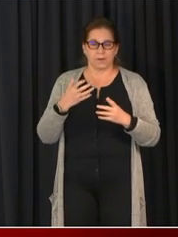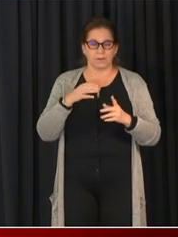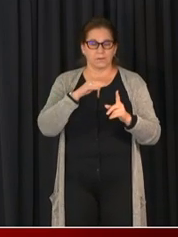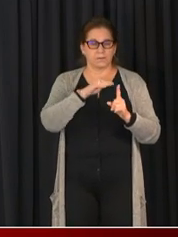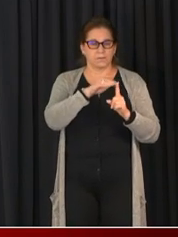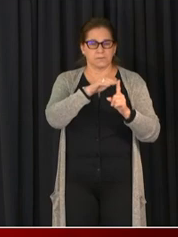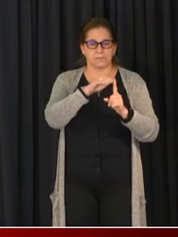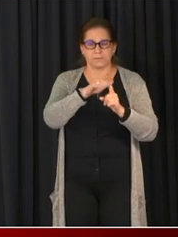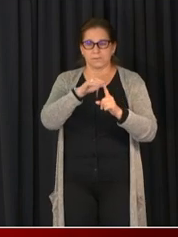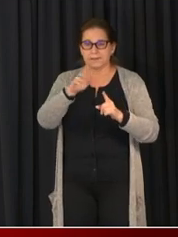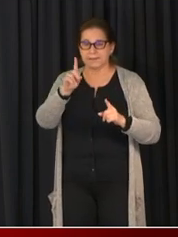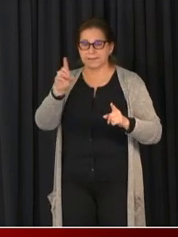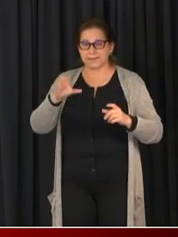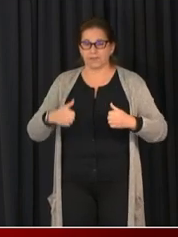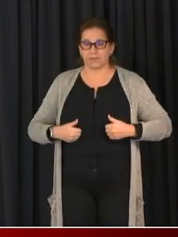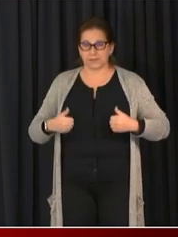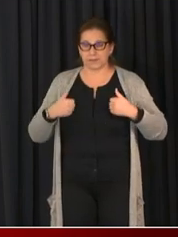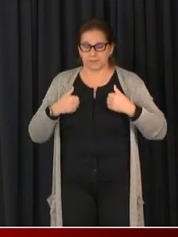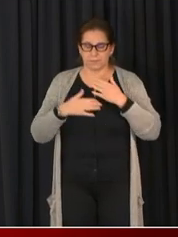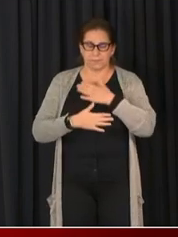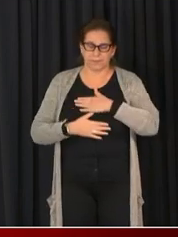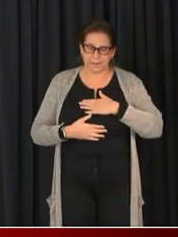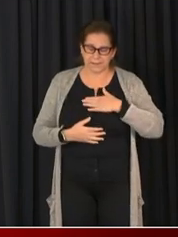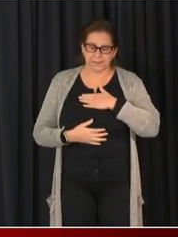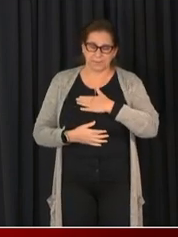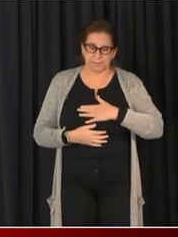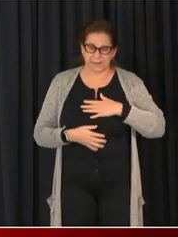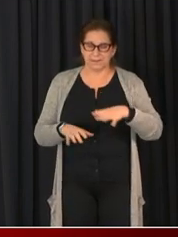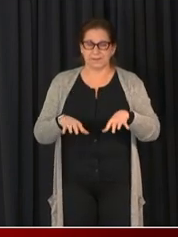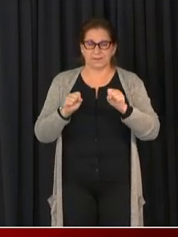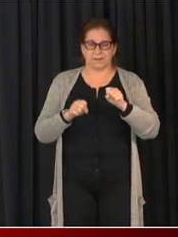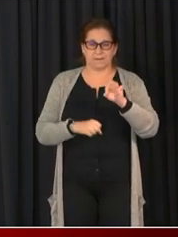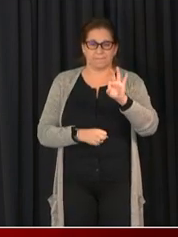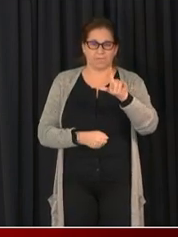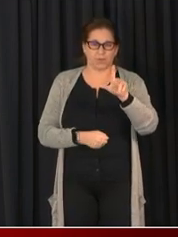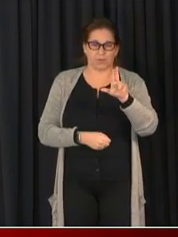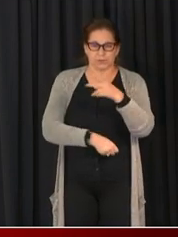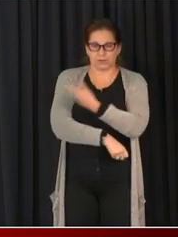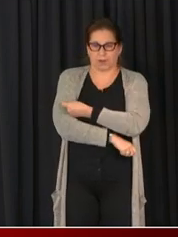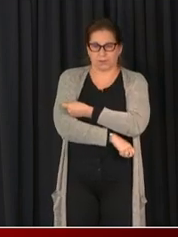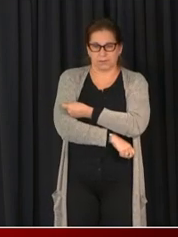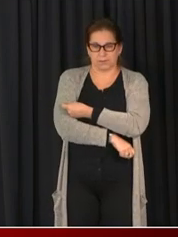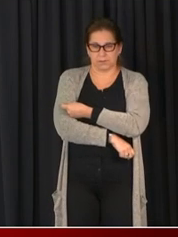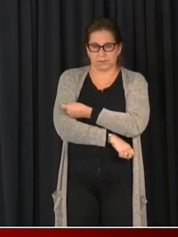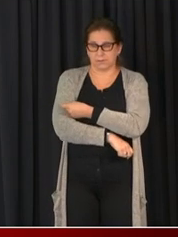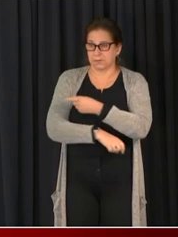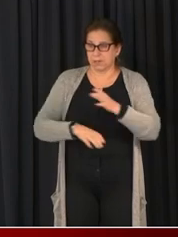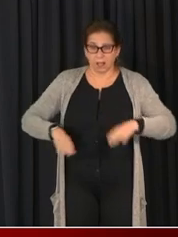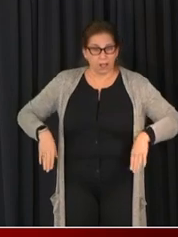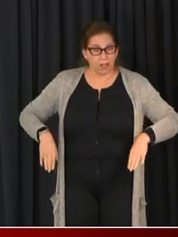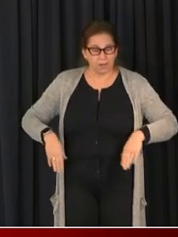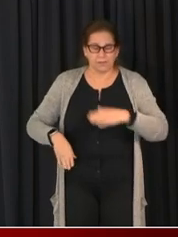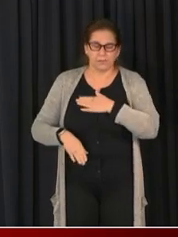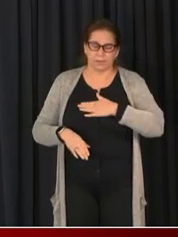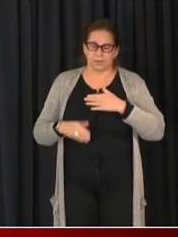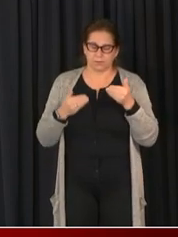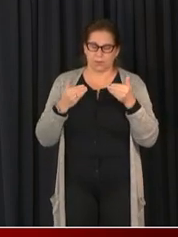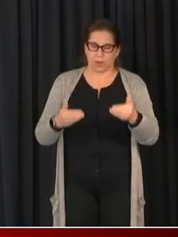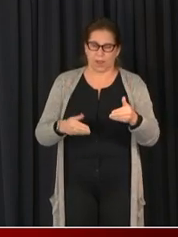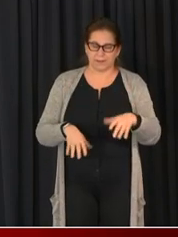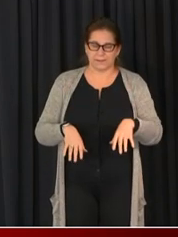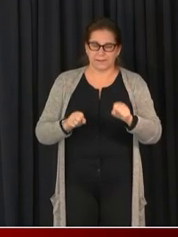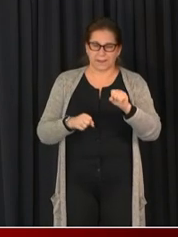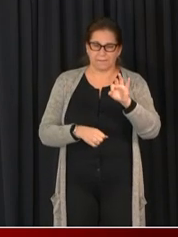vaccines. If you have not gotten a flu shot, please get one as soon as possible. We have extended our partnership